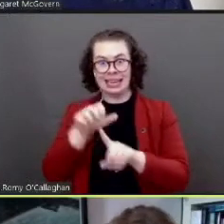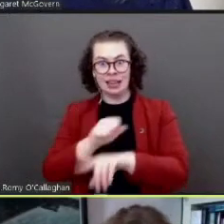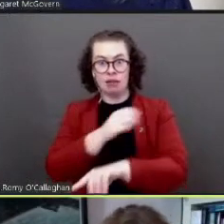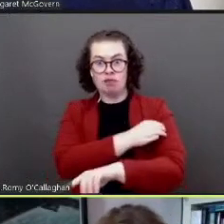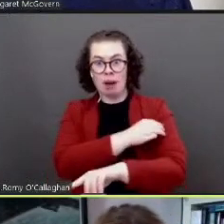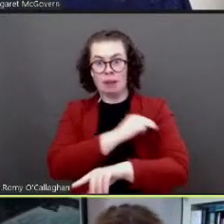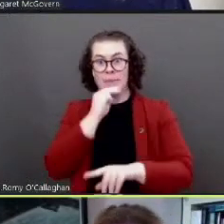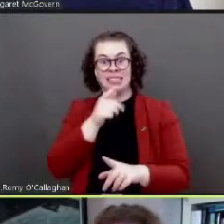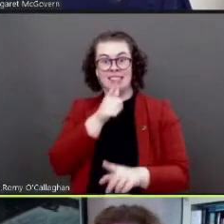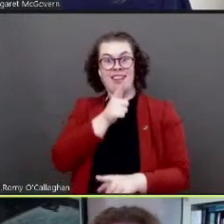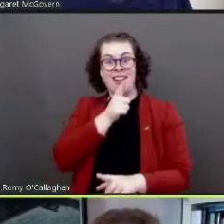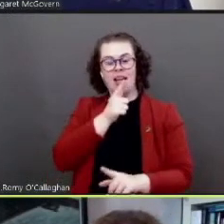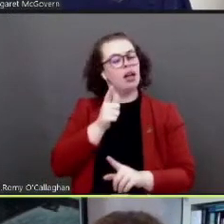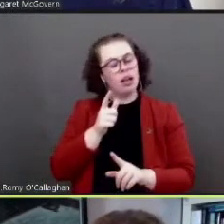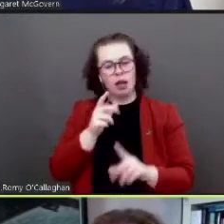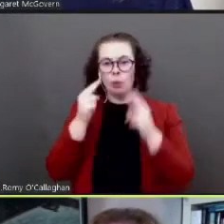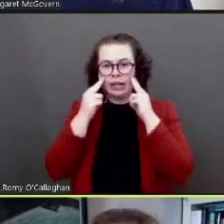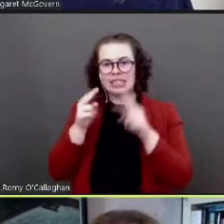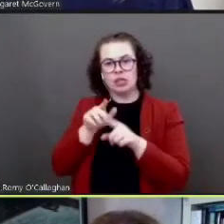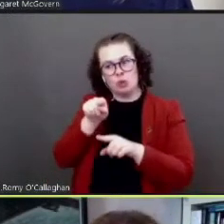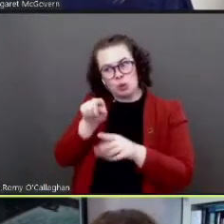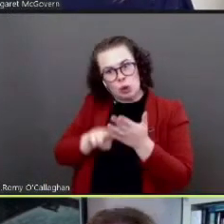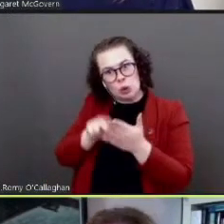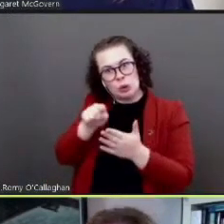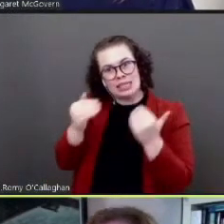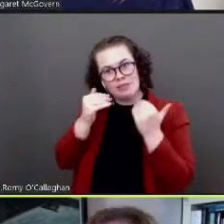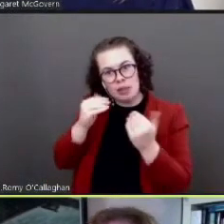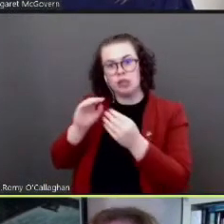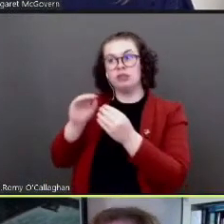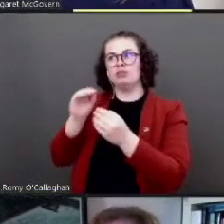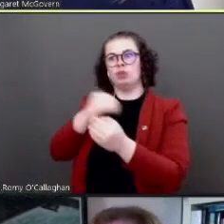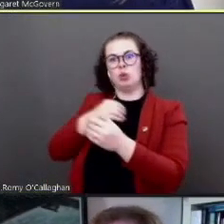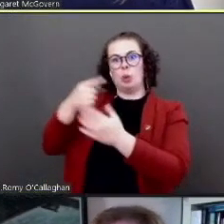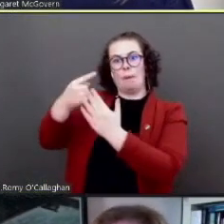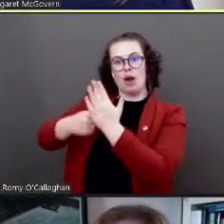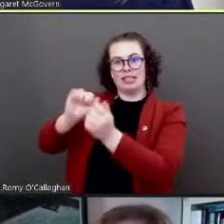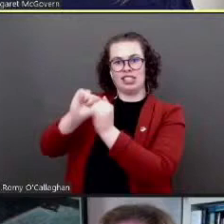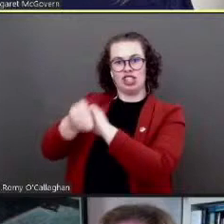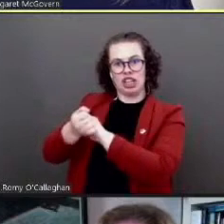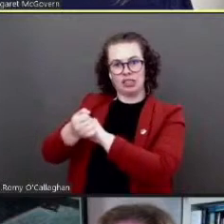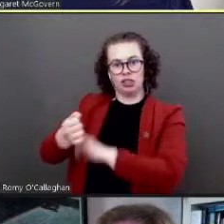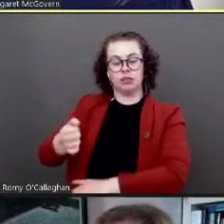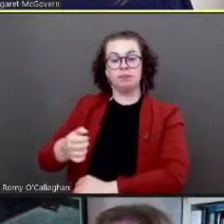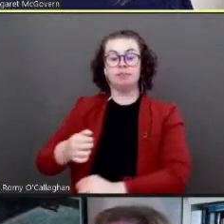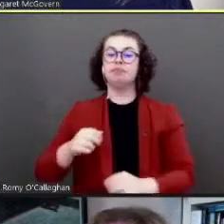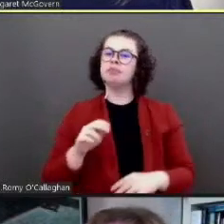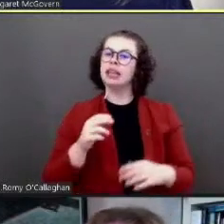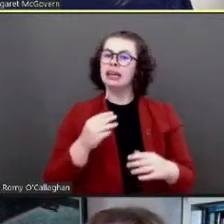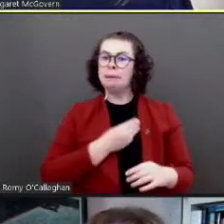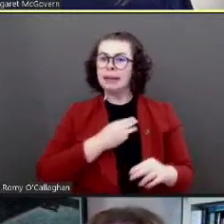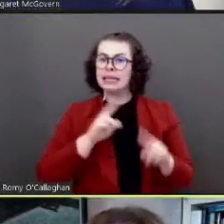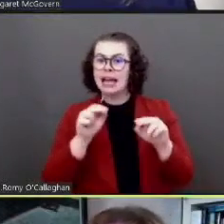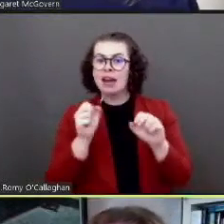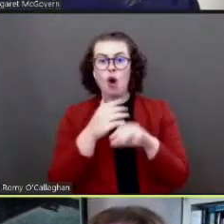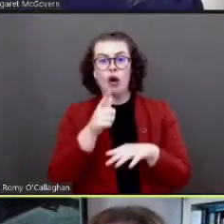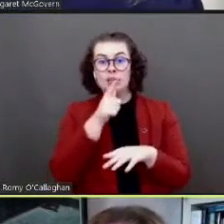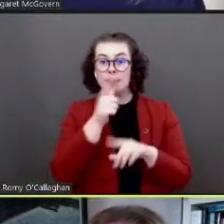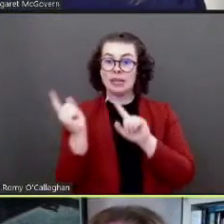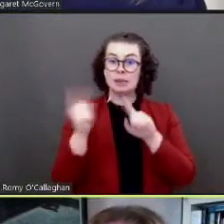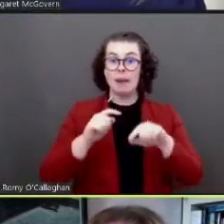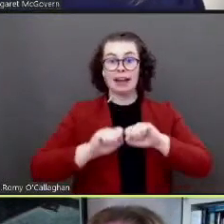social policy change. So thanks. Thank you, Maggie. Thank you. I wonder if I can invite, can all the speakers come back on